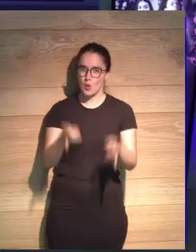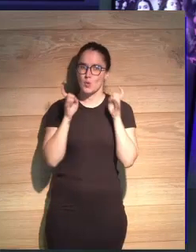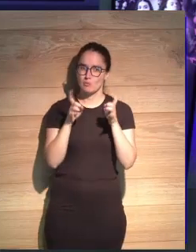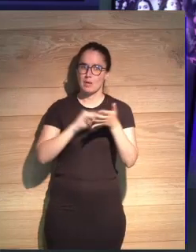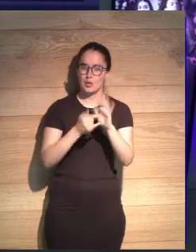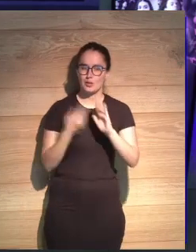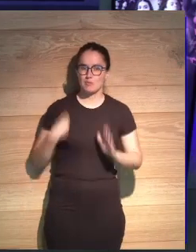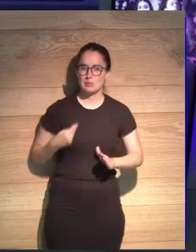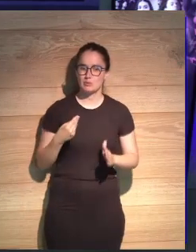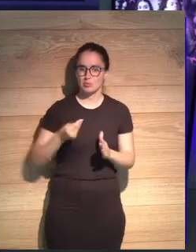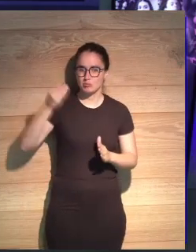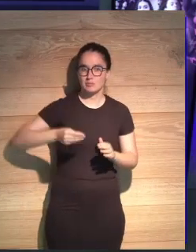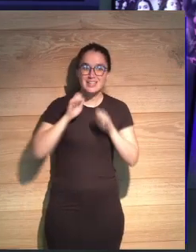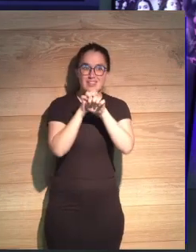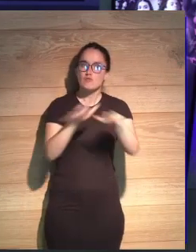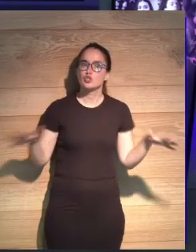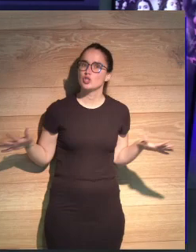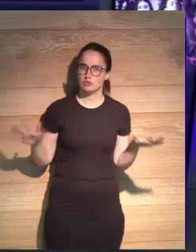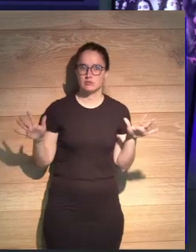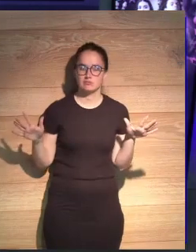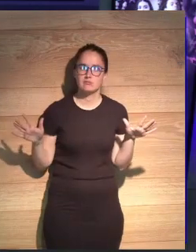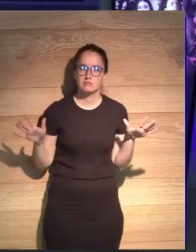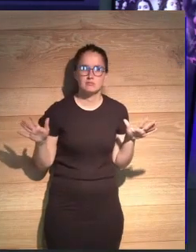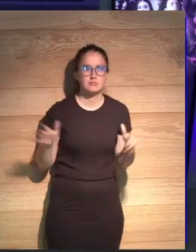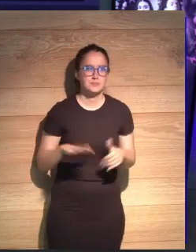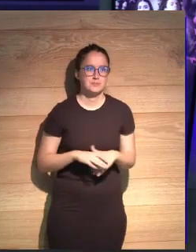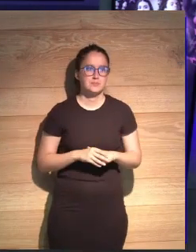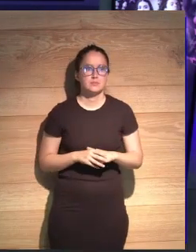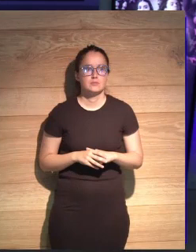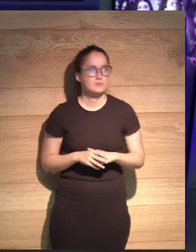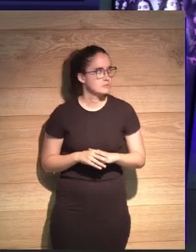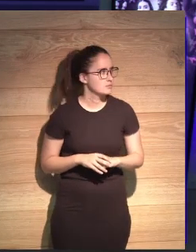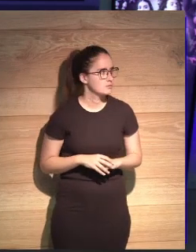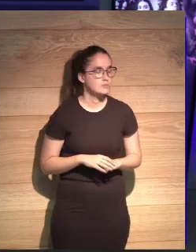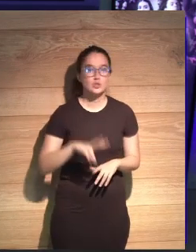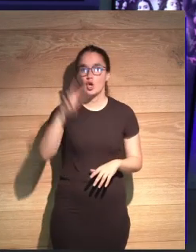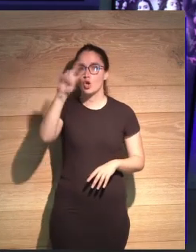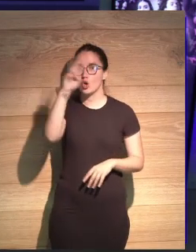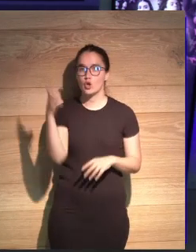get some scores. So also gamification, a very appealing project also.